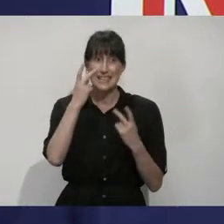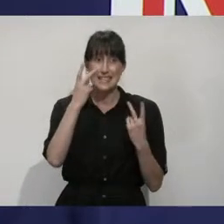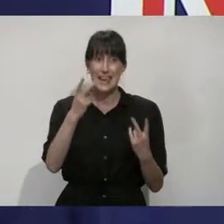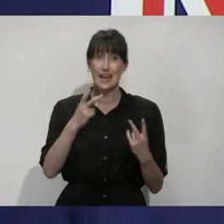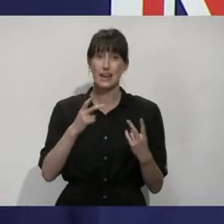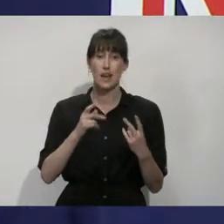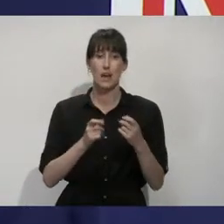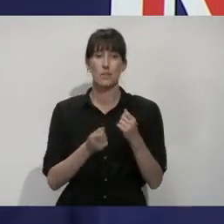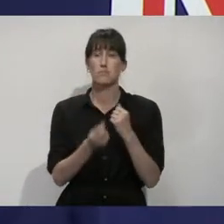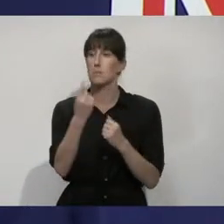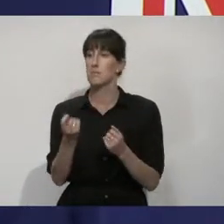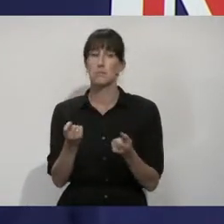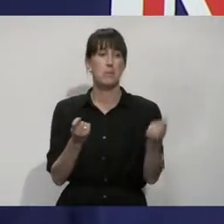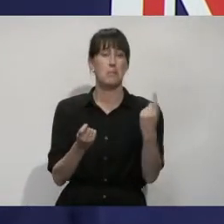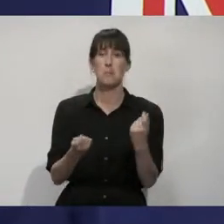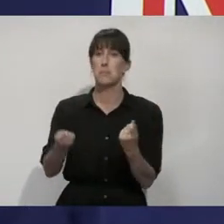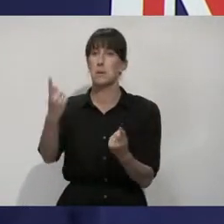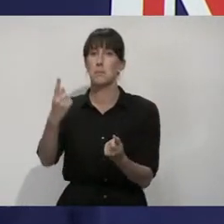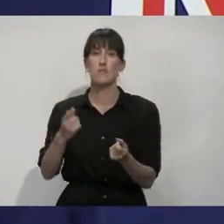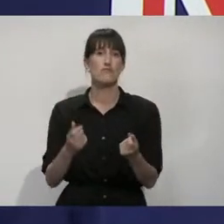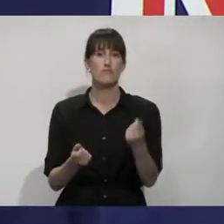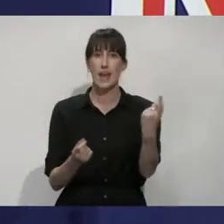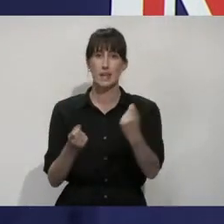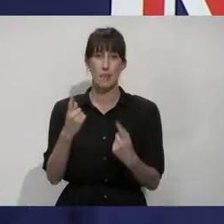and aside from the Mystery Ridges case,